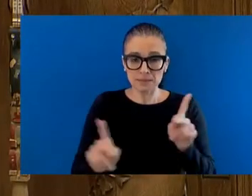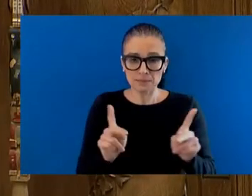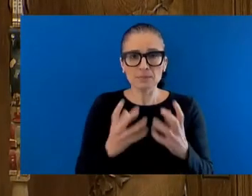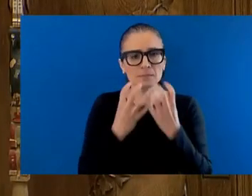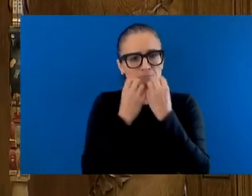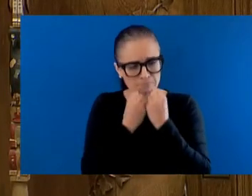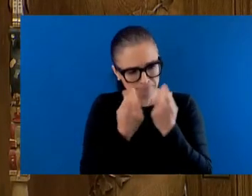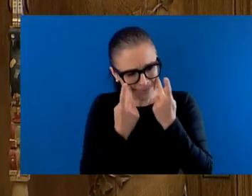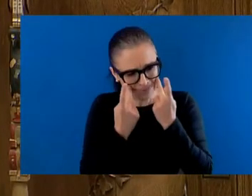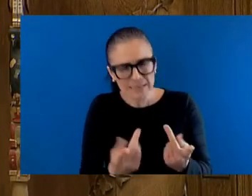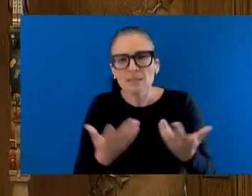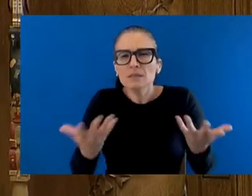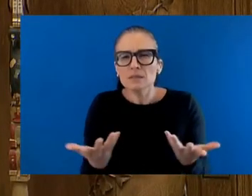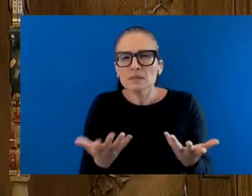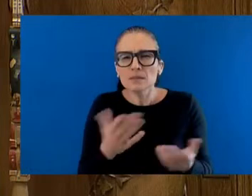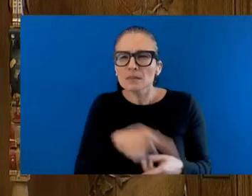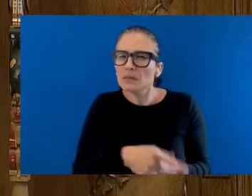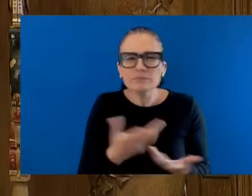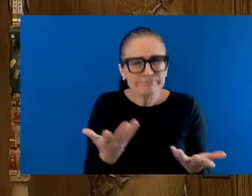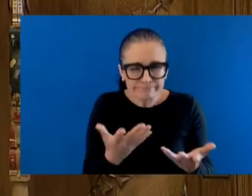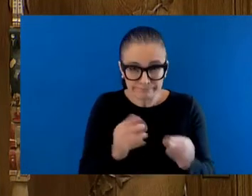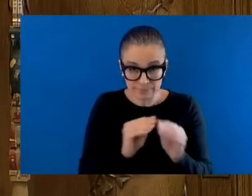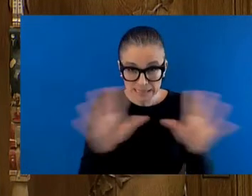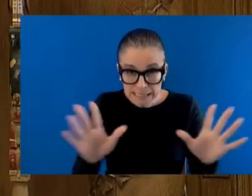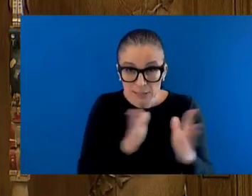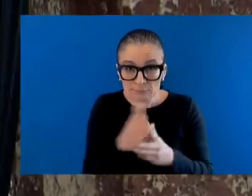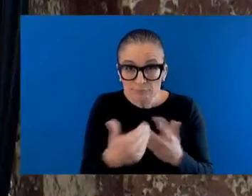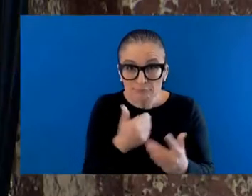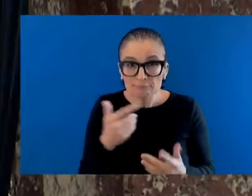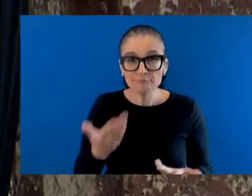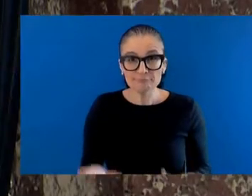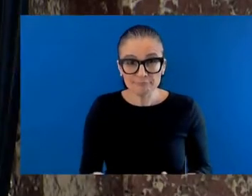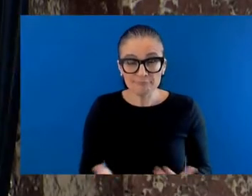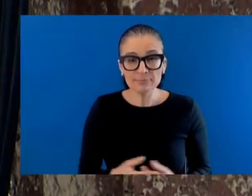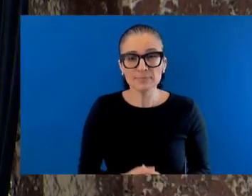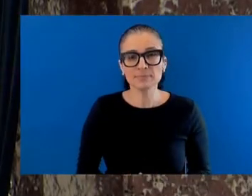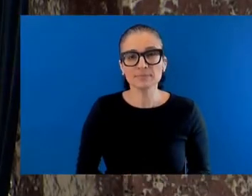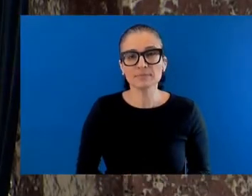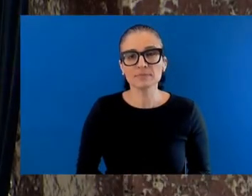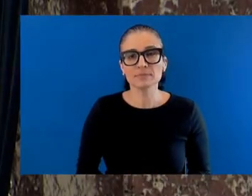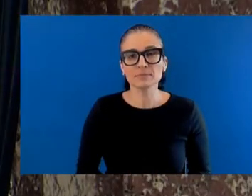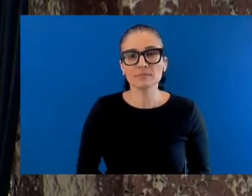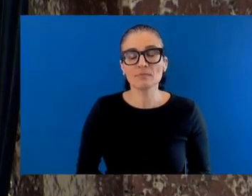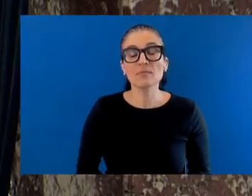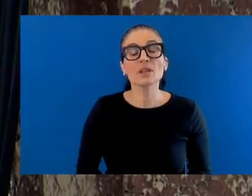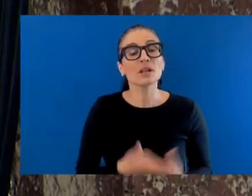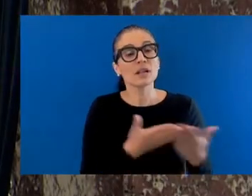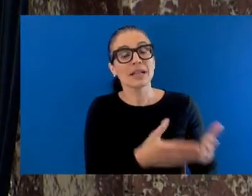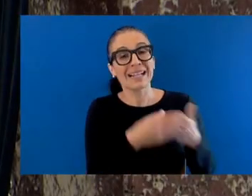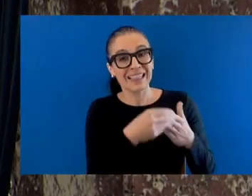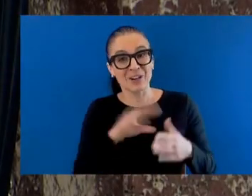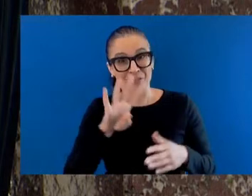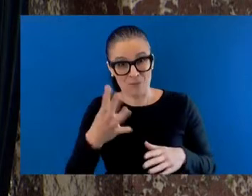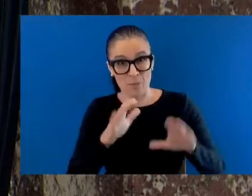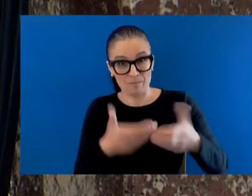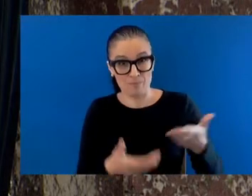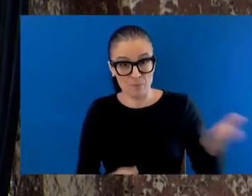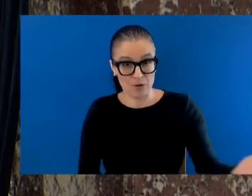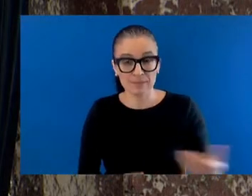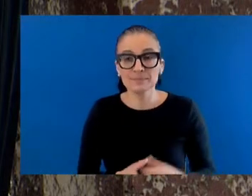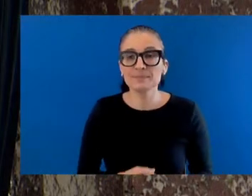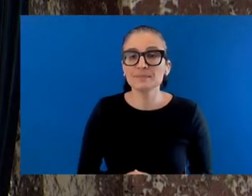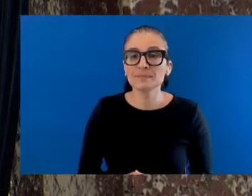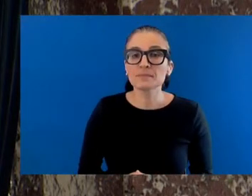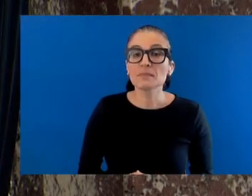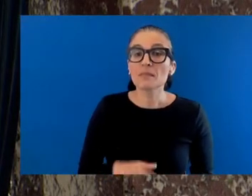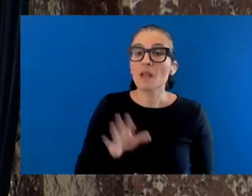Leader of the Fourth Party. Thank you very much, and I support this motion as well going forward. The Conservative Party of